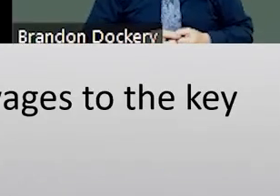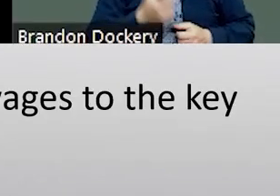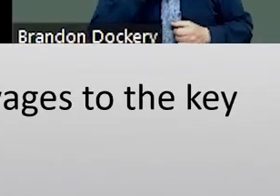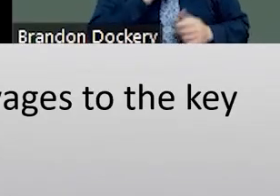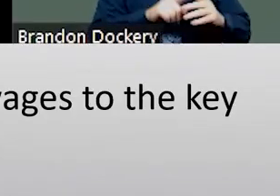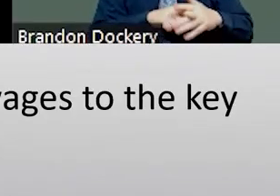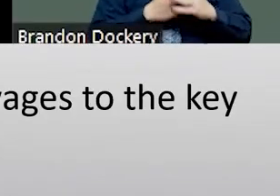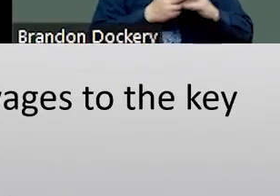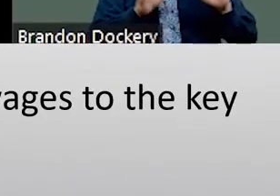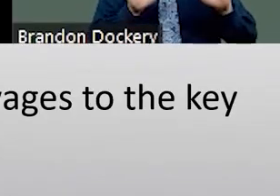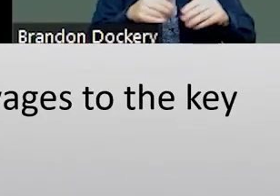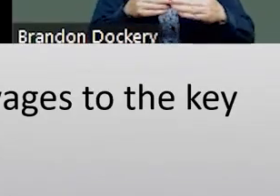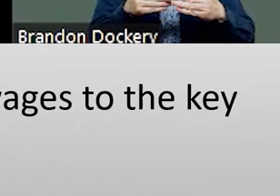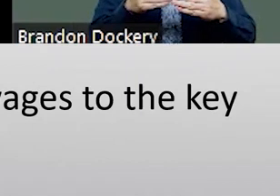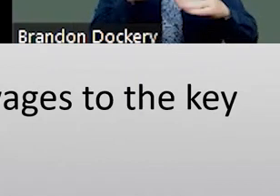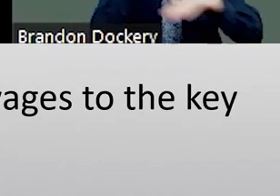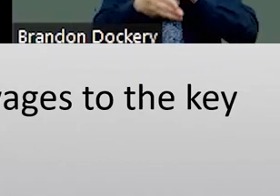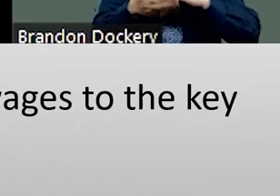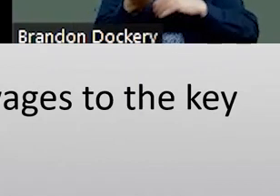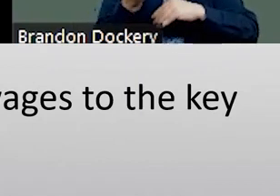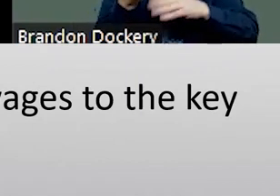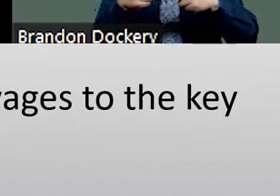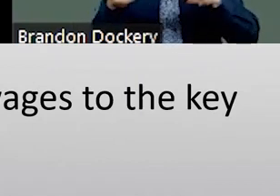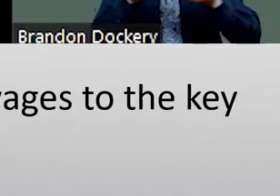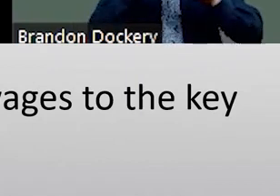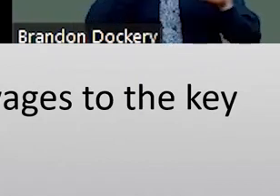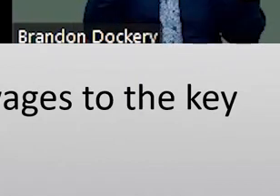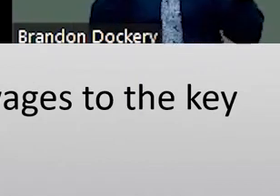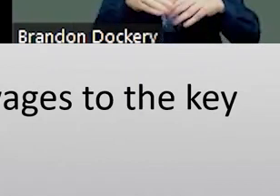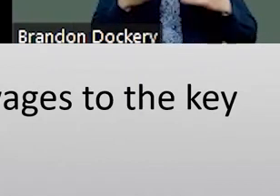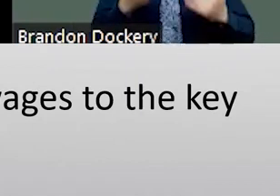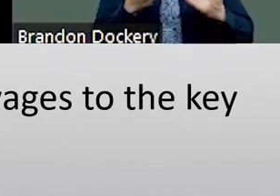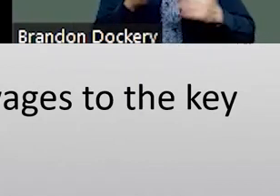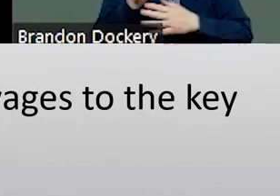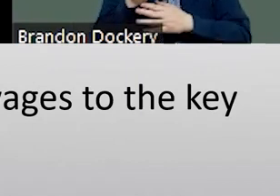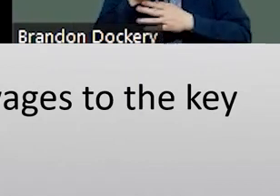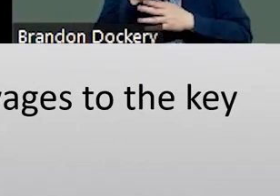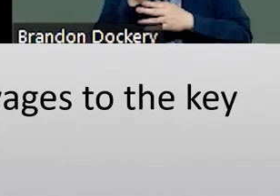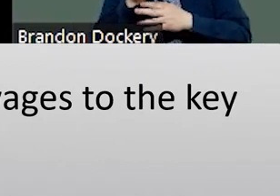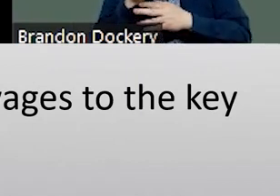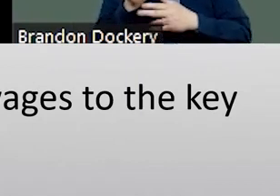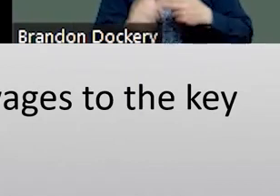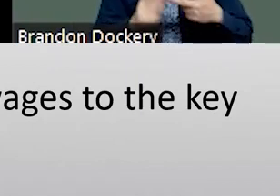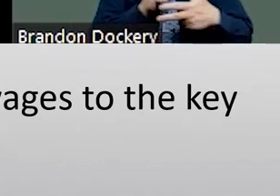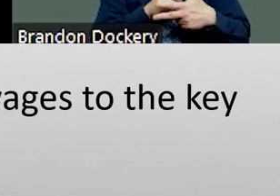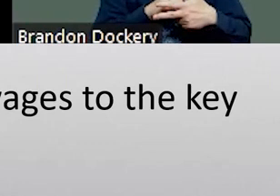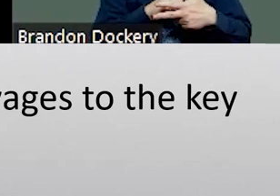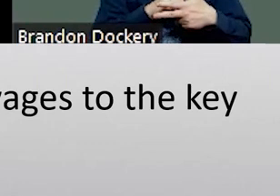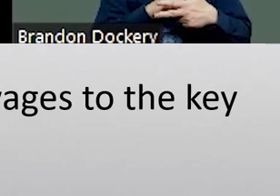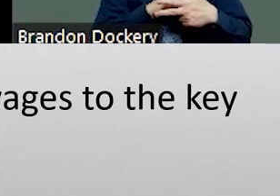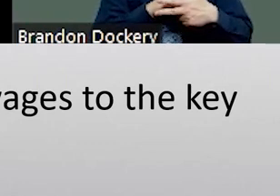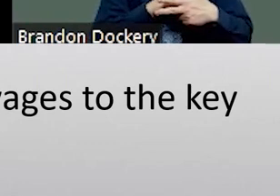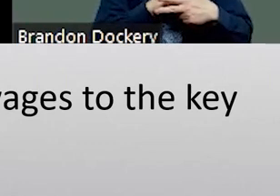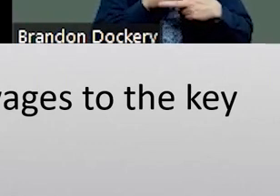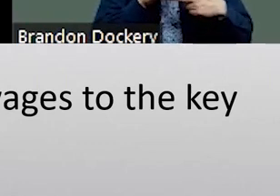the inception. I'm sorry, well, that's the next slide after this one, but we'll focus on the milestones today and moving from